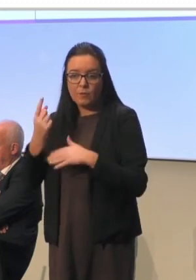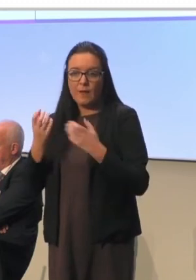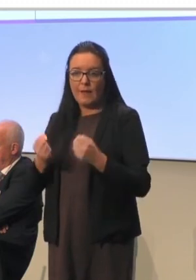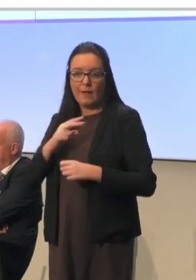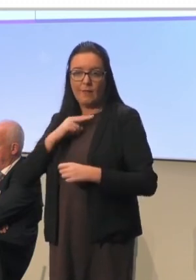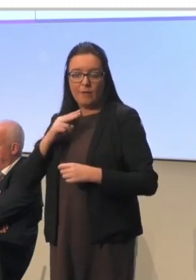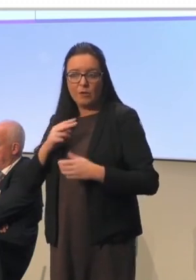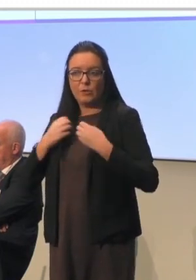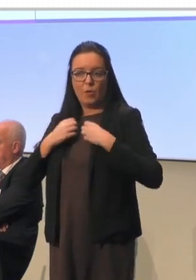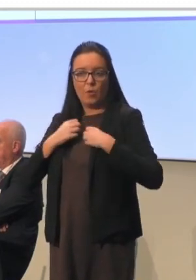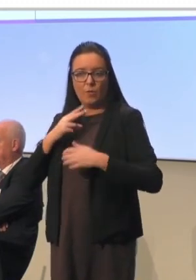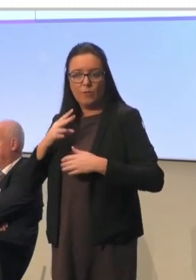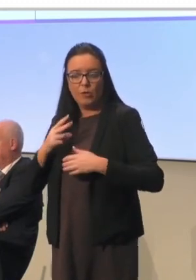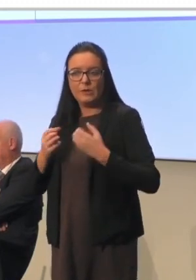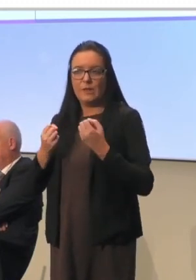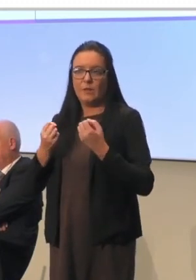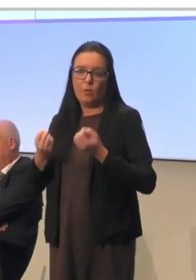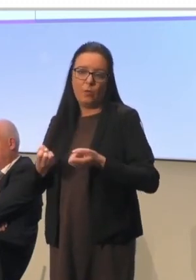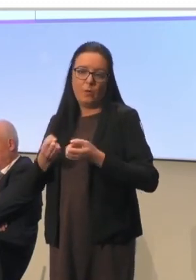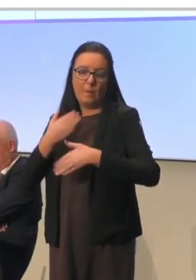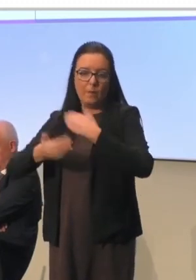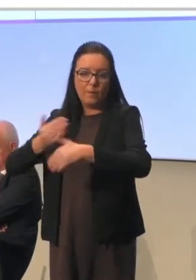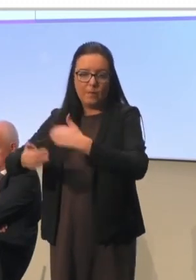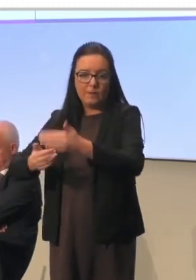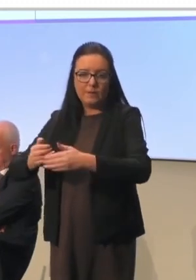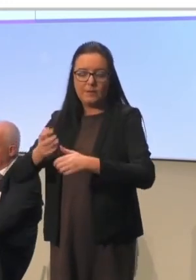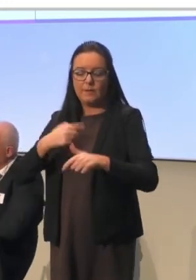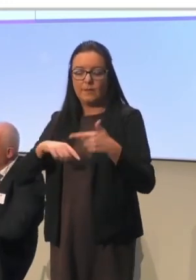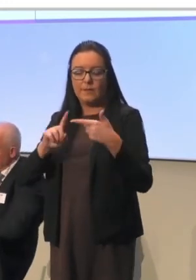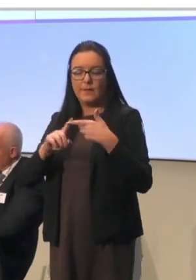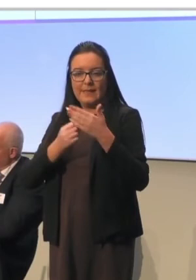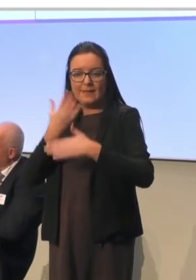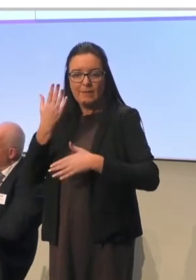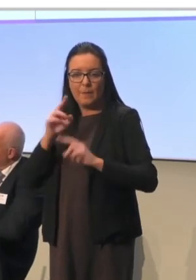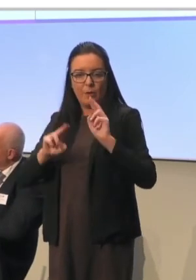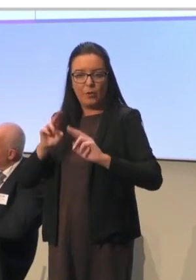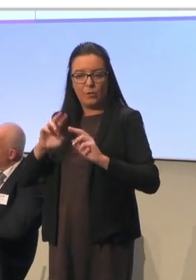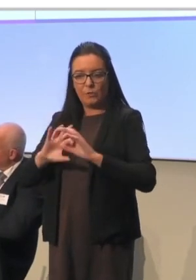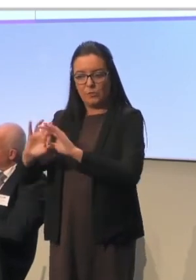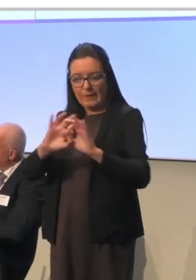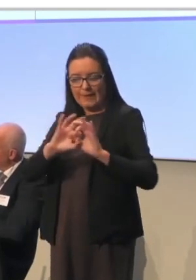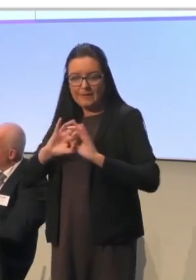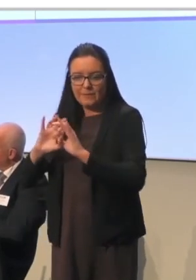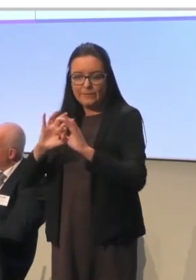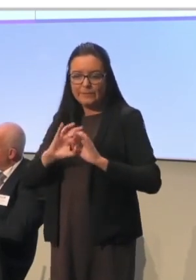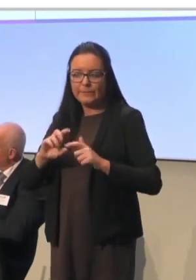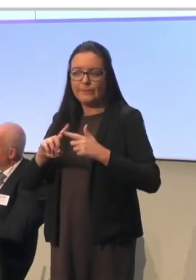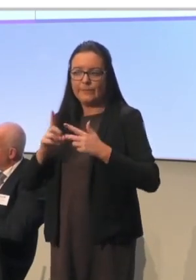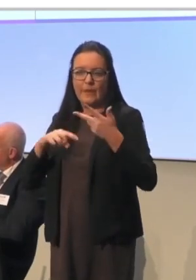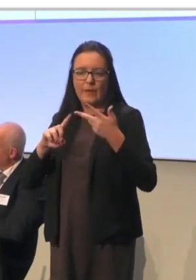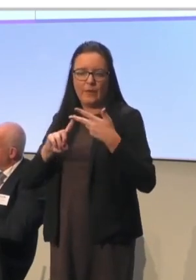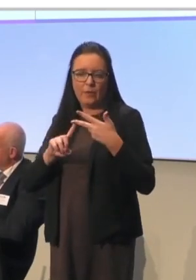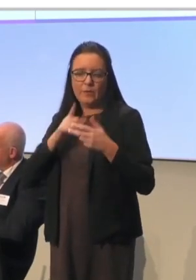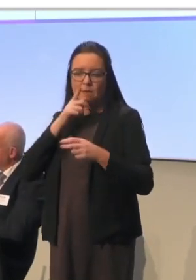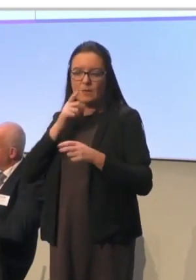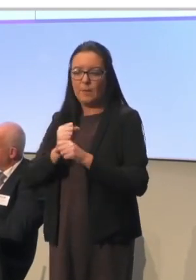have his own voice in the process. The second focuses on the development of new connections. And again, the third kind of highlights just